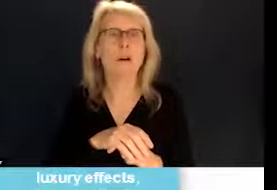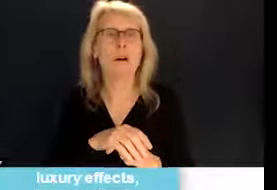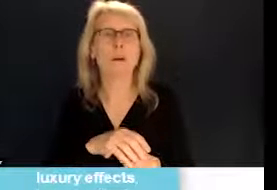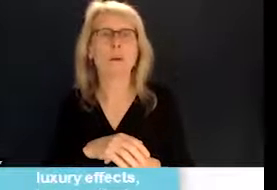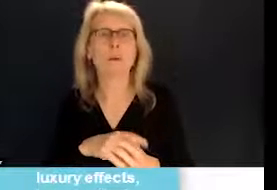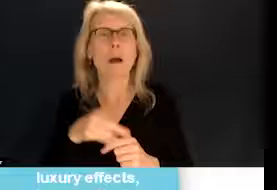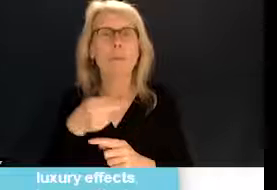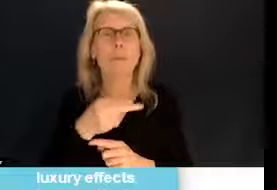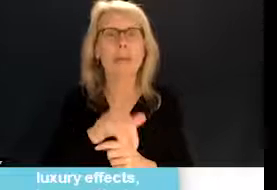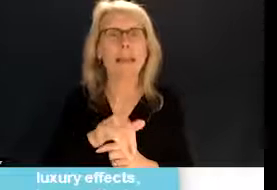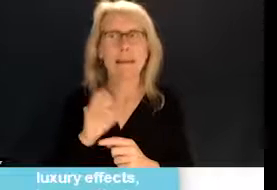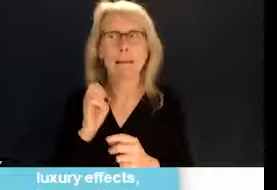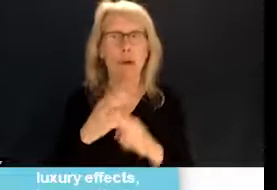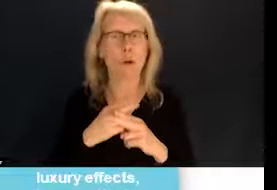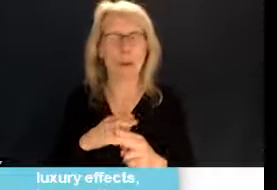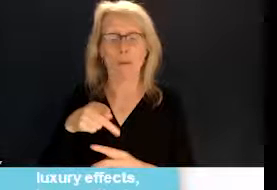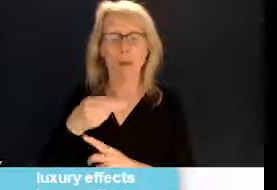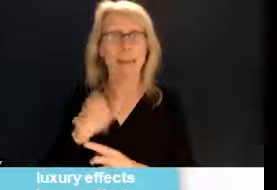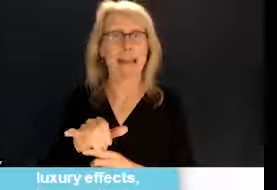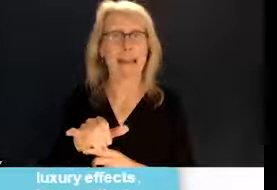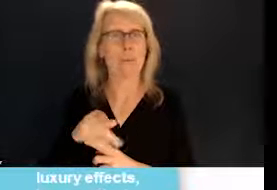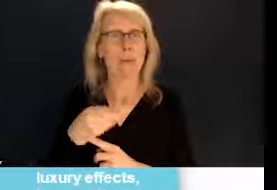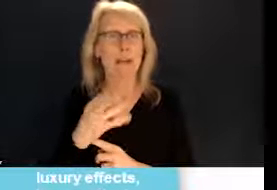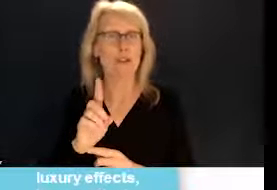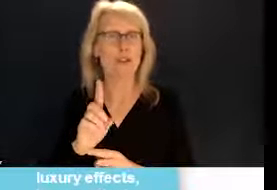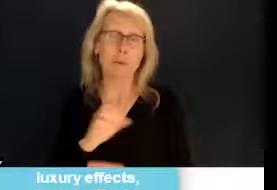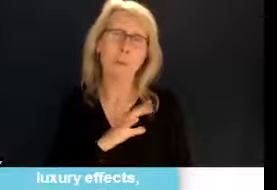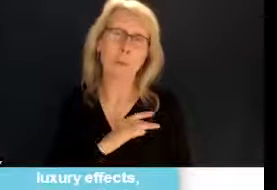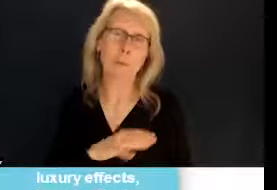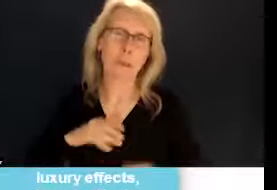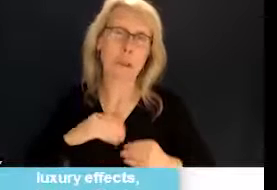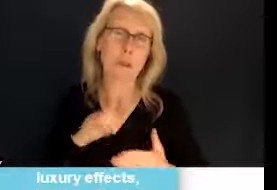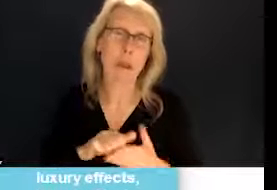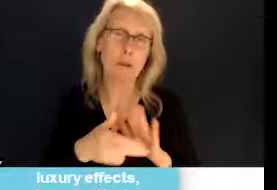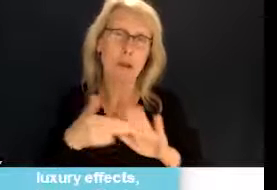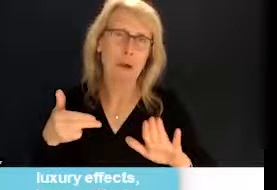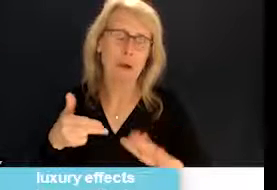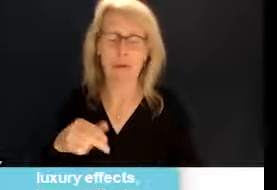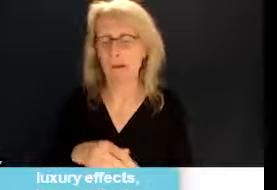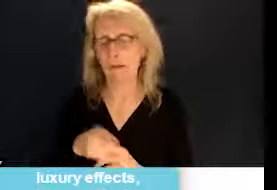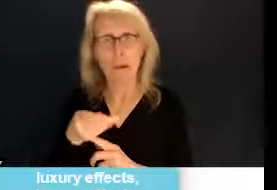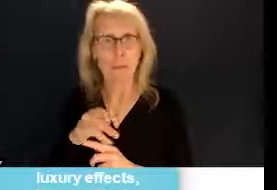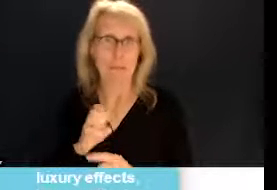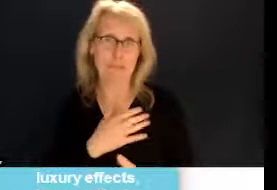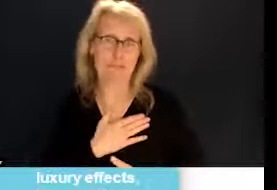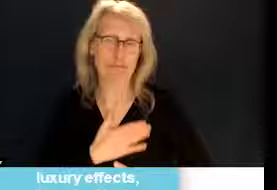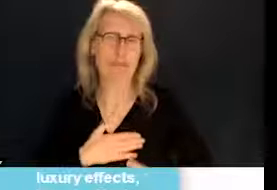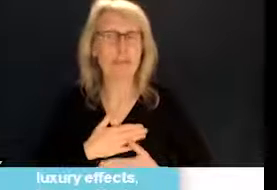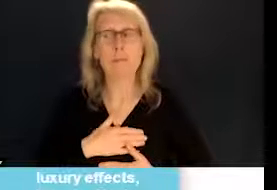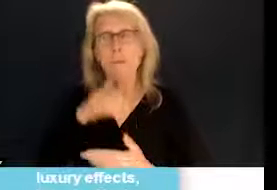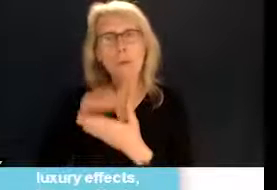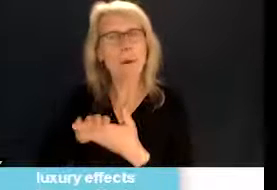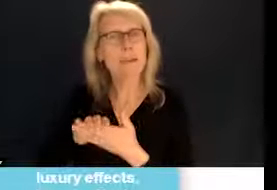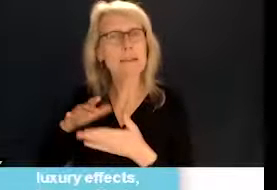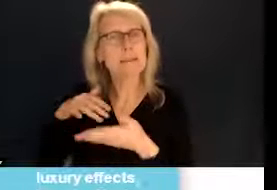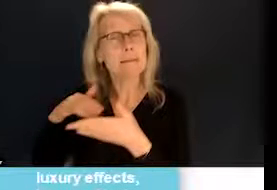got the nickname Puppy PhD for a good reason. I like that title, right? But my wife, who's an